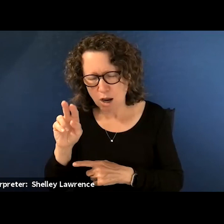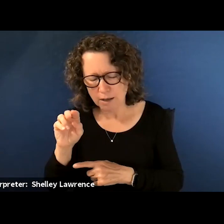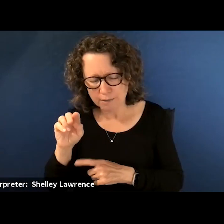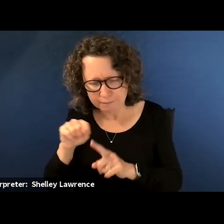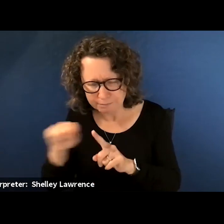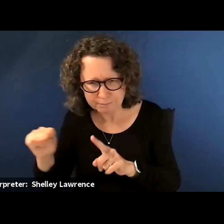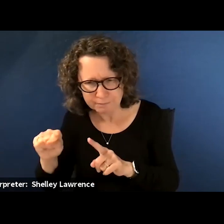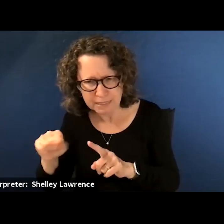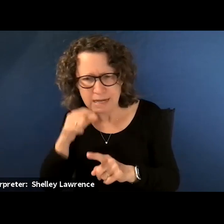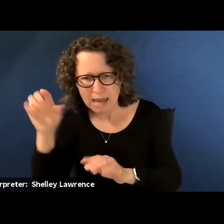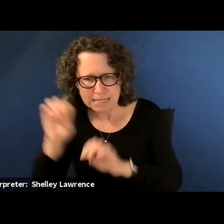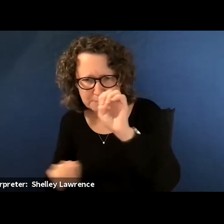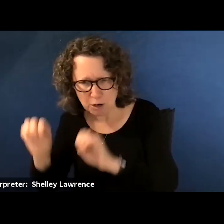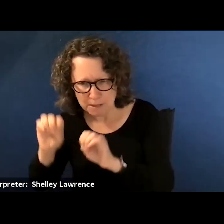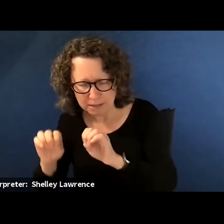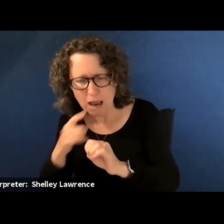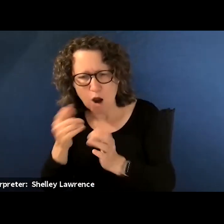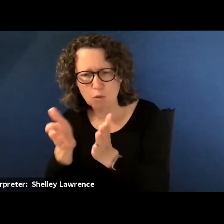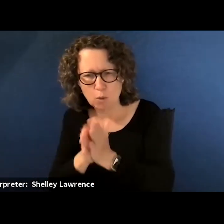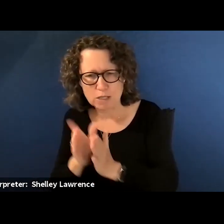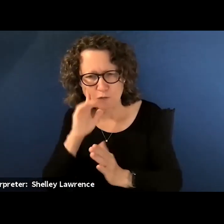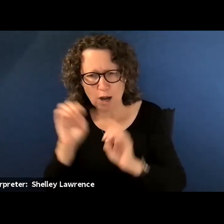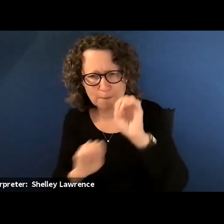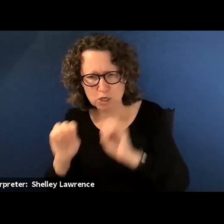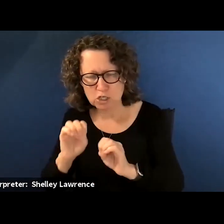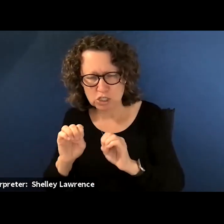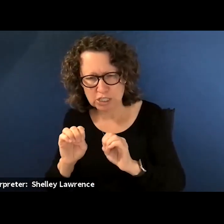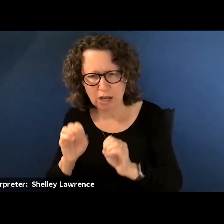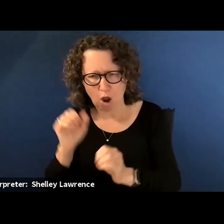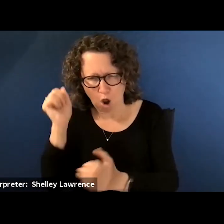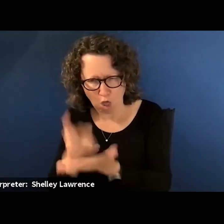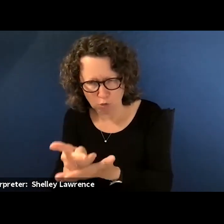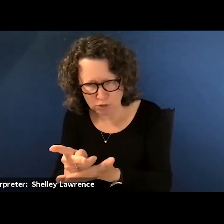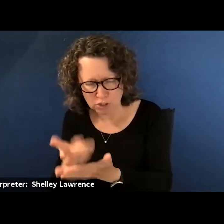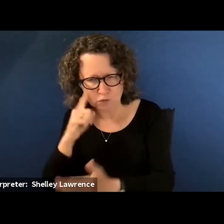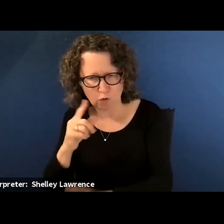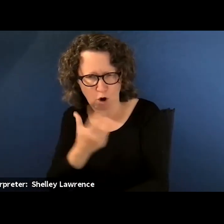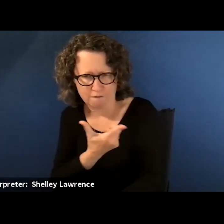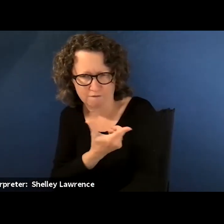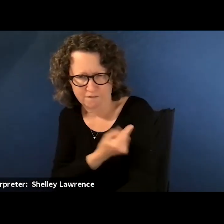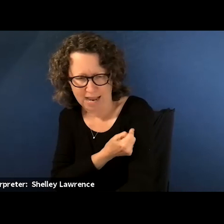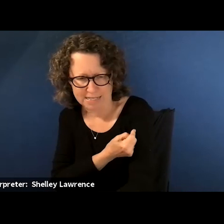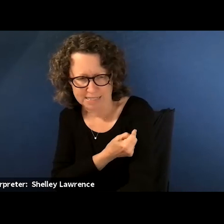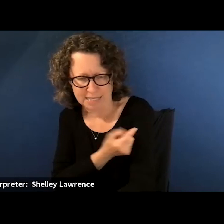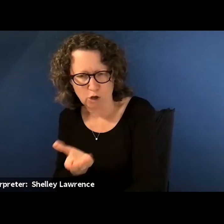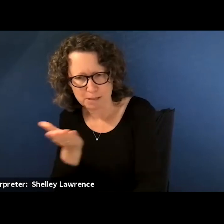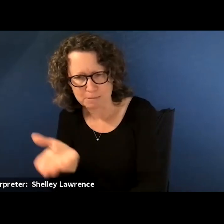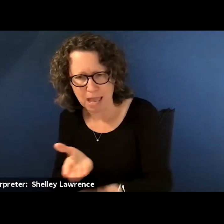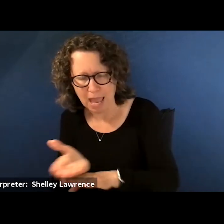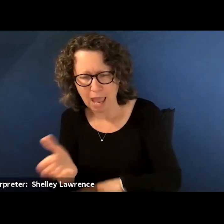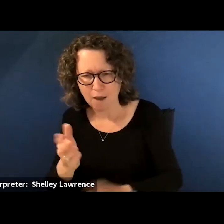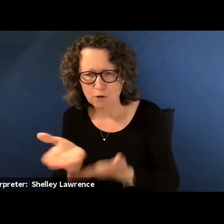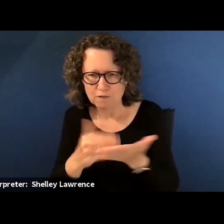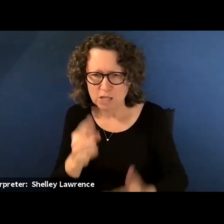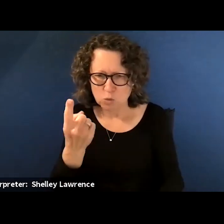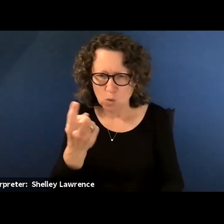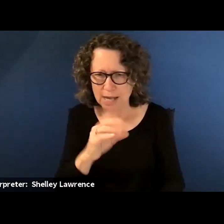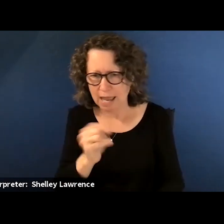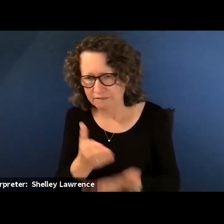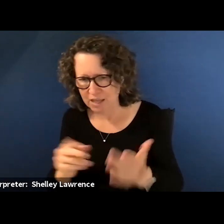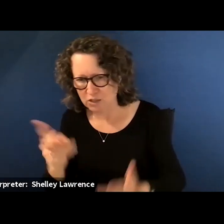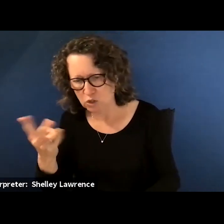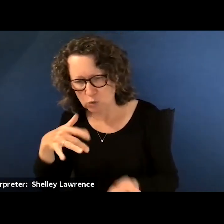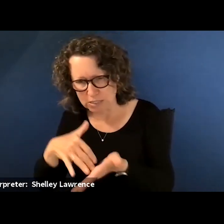FDA's website, it says that a request for emergency use authorization for a vaccine can be submitted after phase 1 and 2 studies